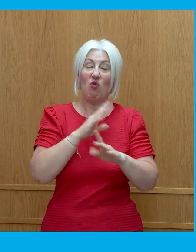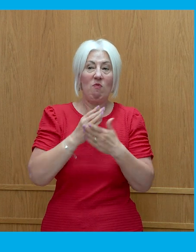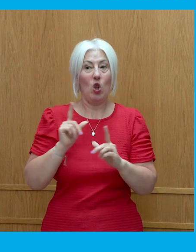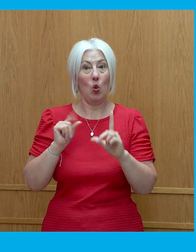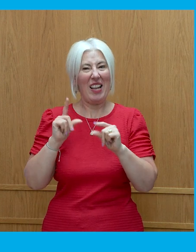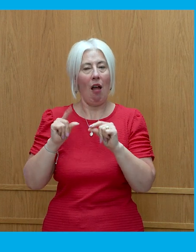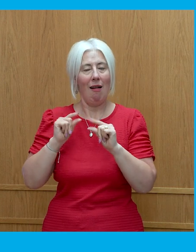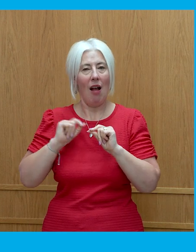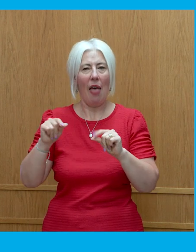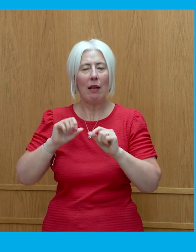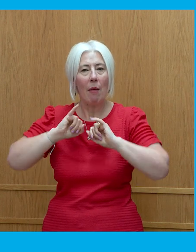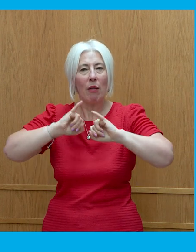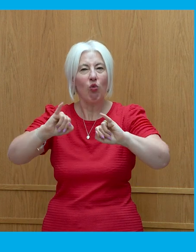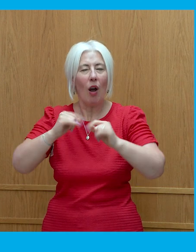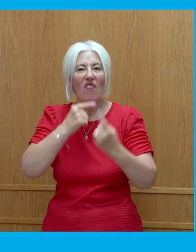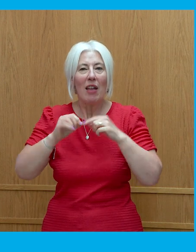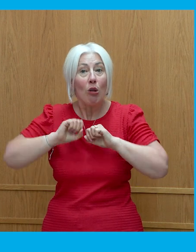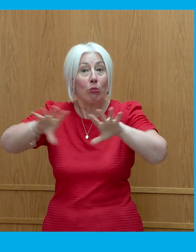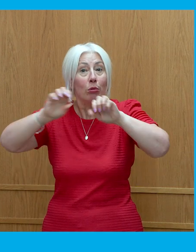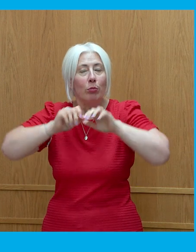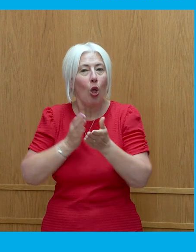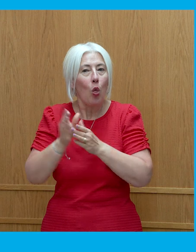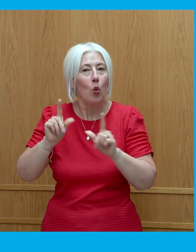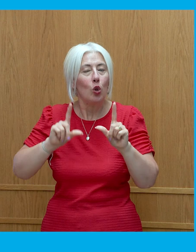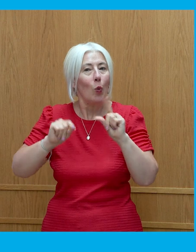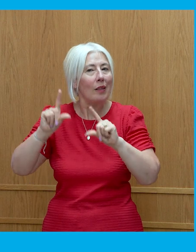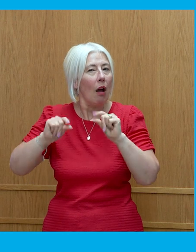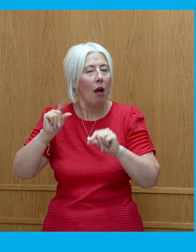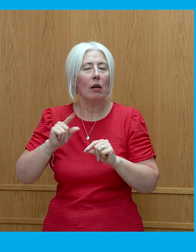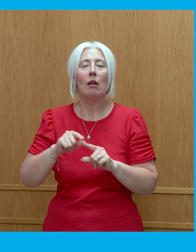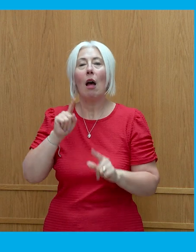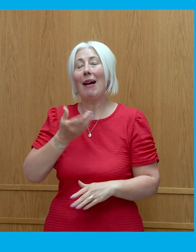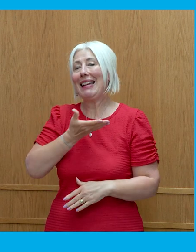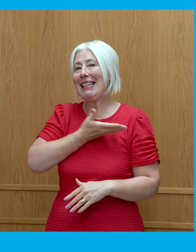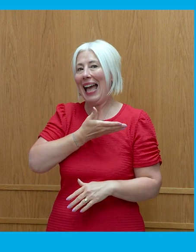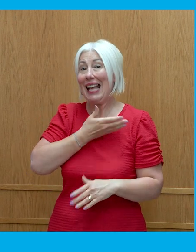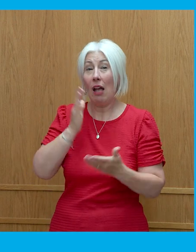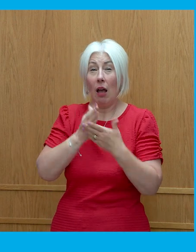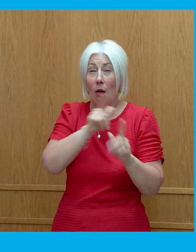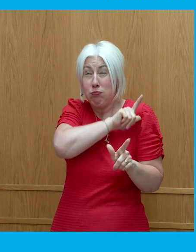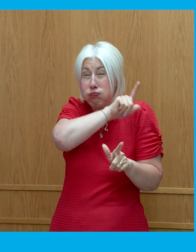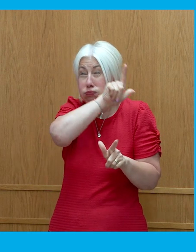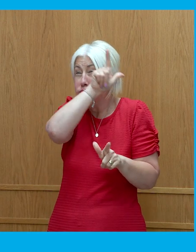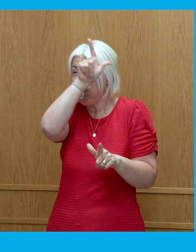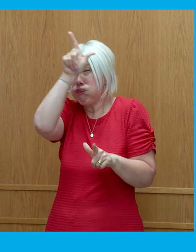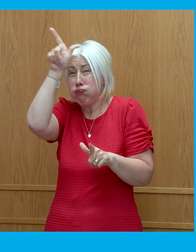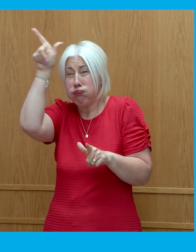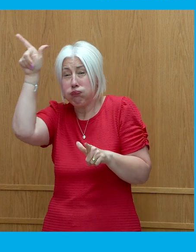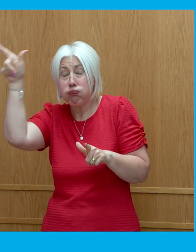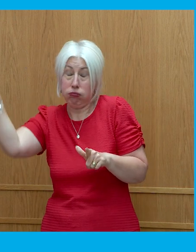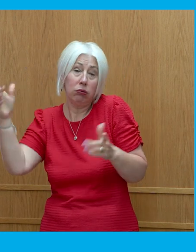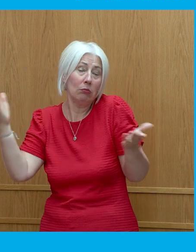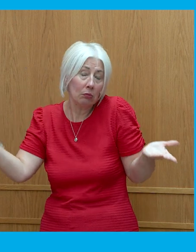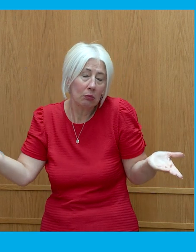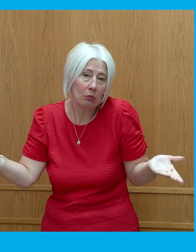mis and disinformation. But my point is, Gaza is very far away. And let's be